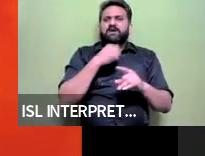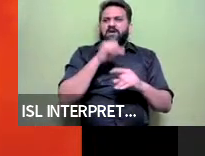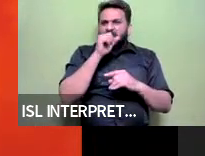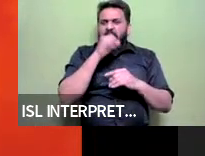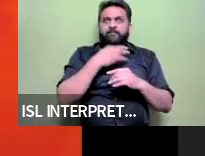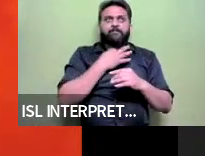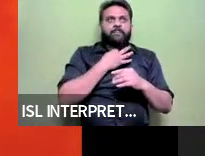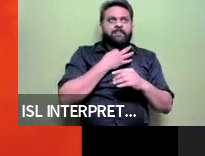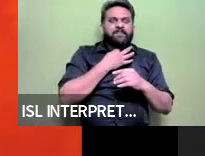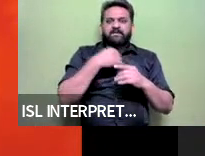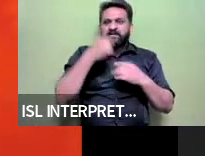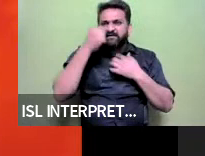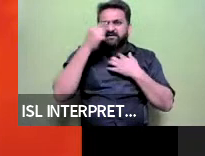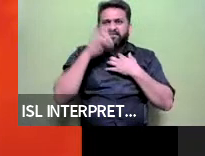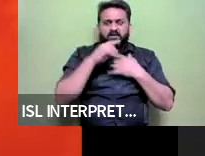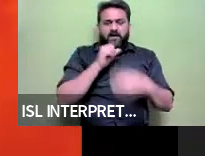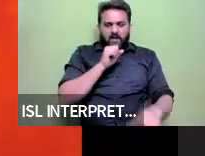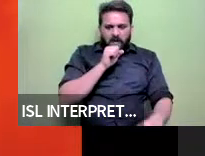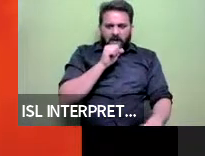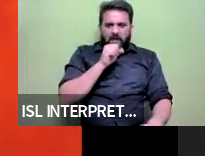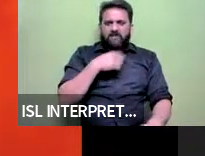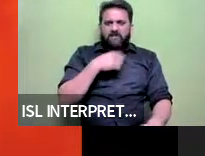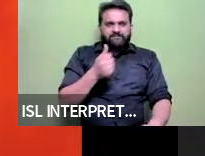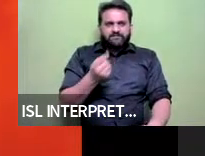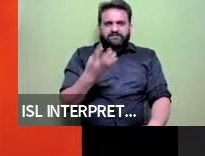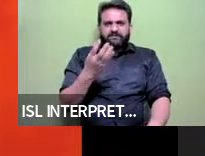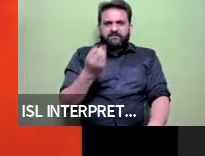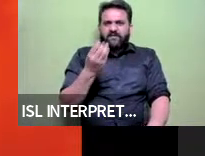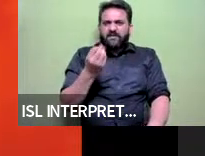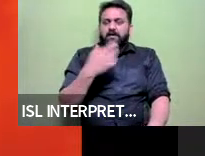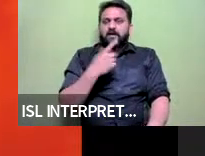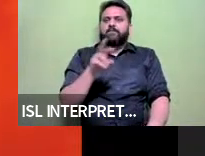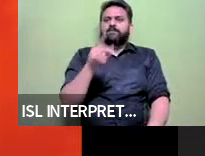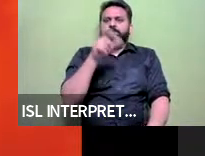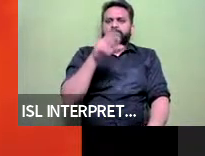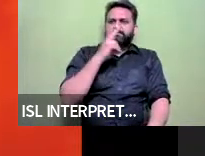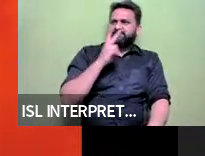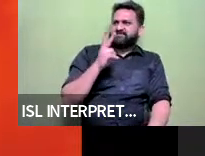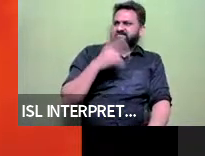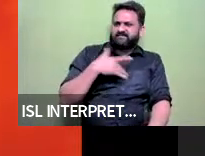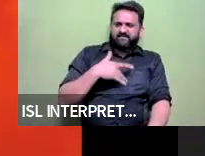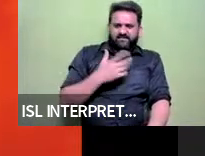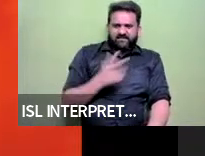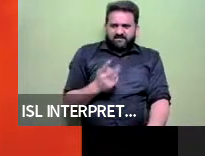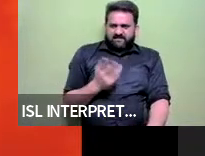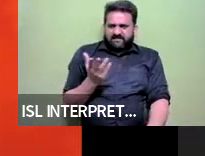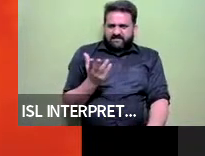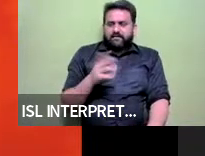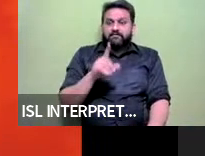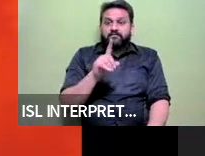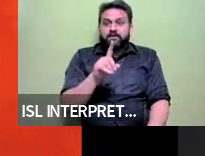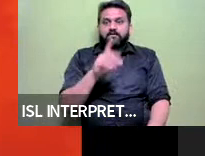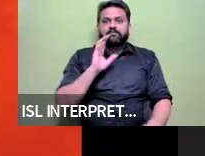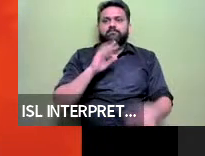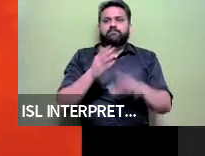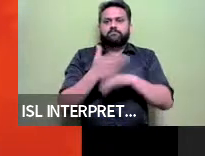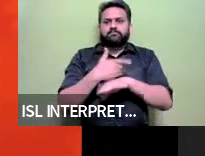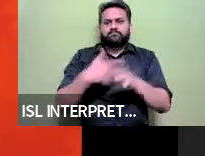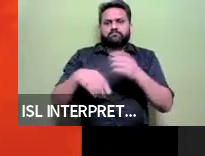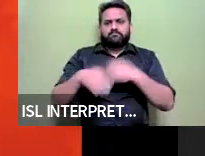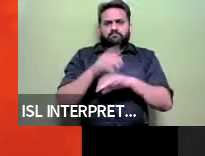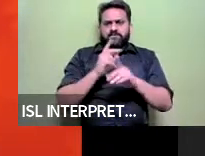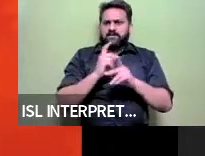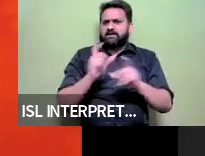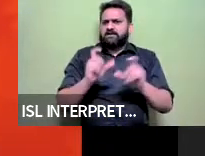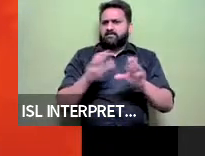choked, you start, good morning. So people will, oh, what is happening now? But you can prevent it. You can